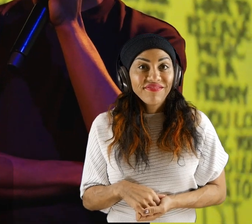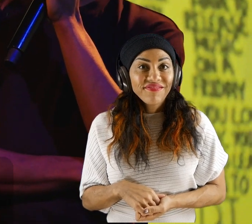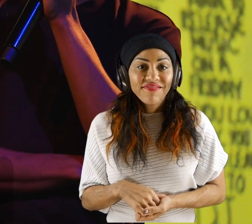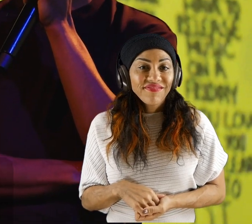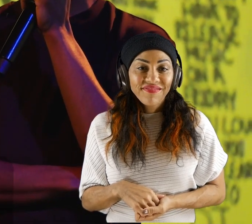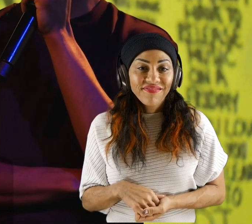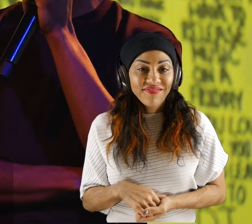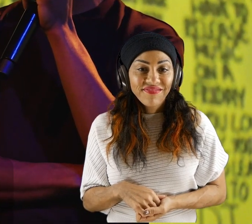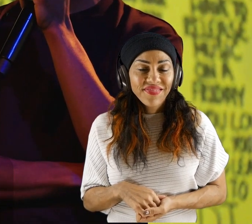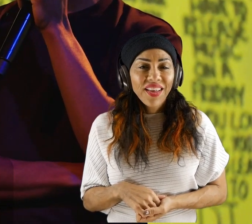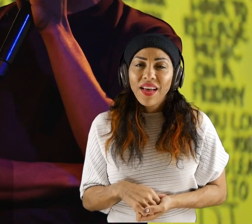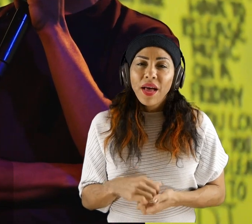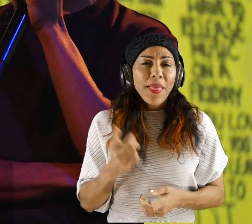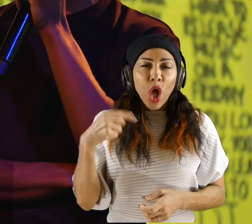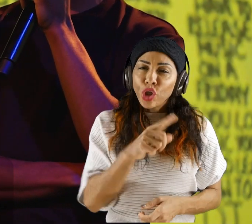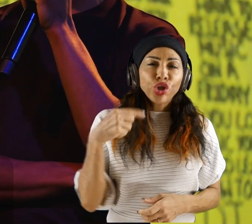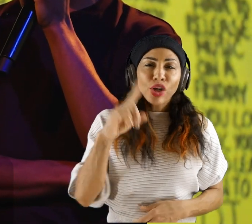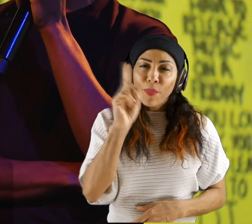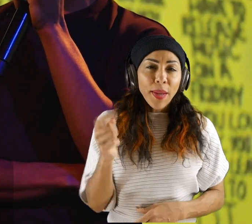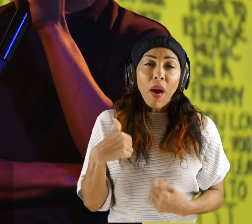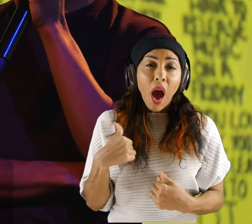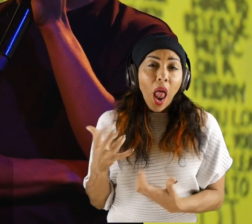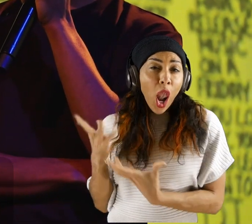Yeah, I probably should shout out like hundreds of people that I've learned from